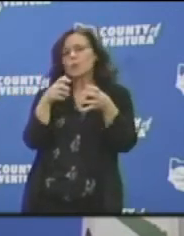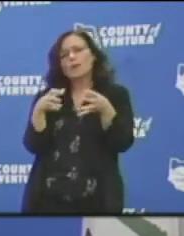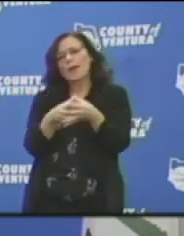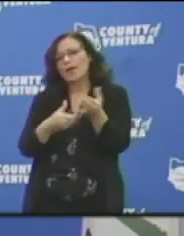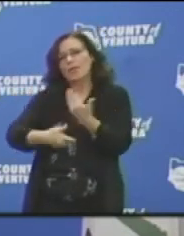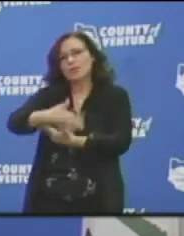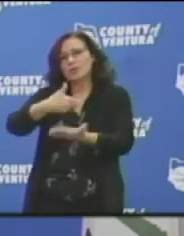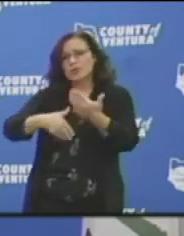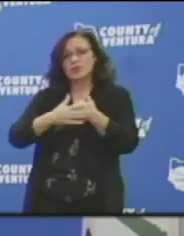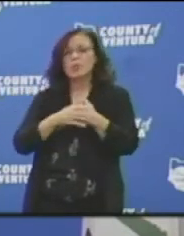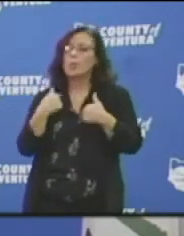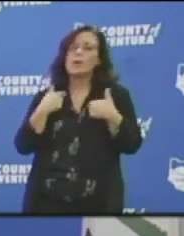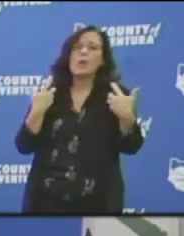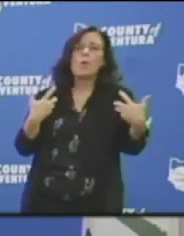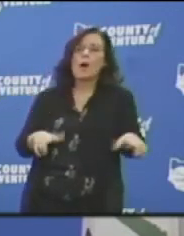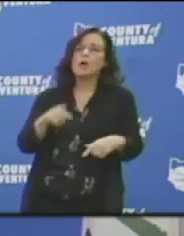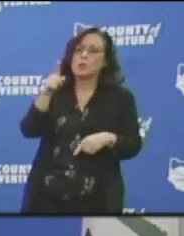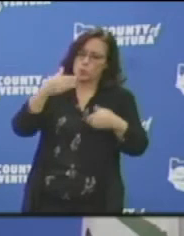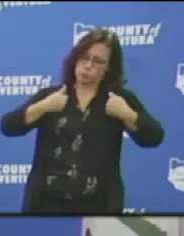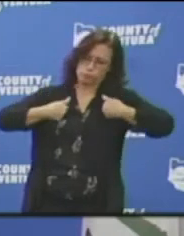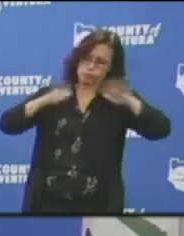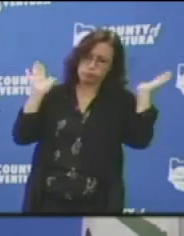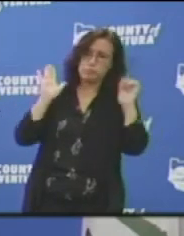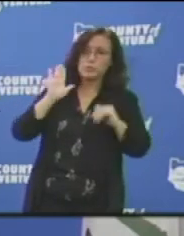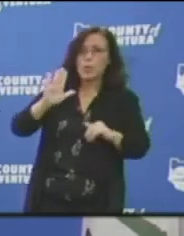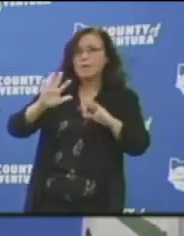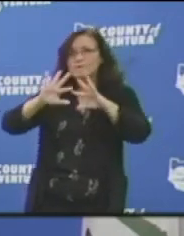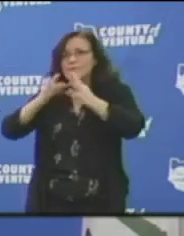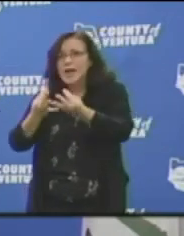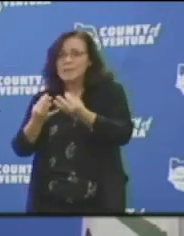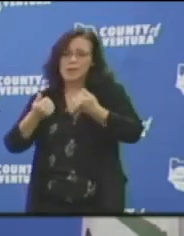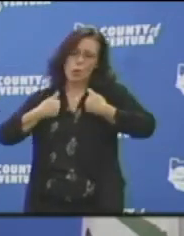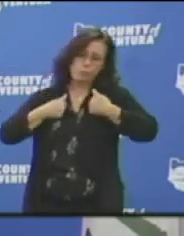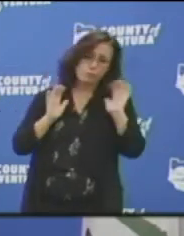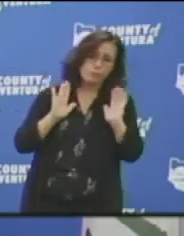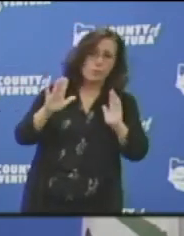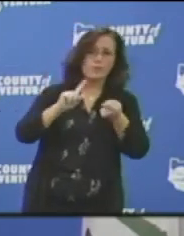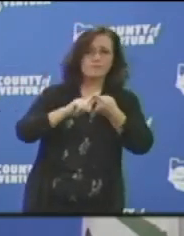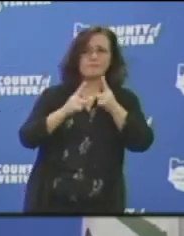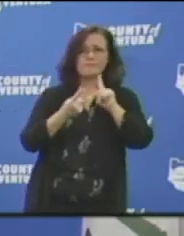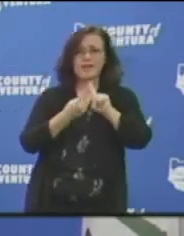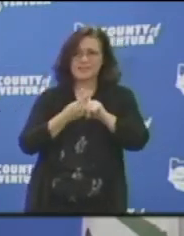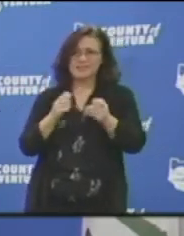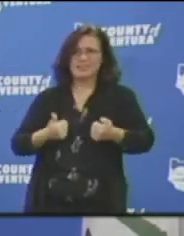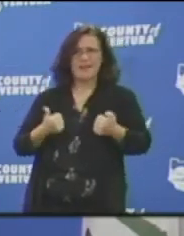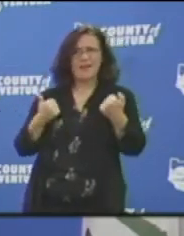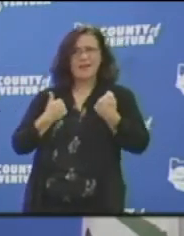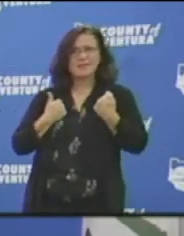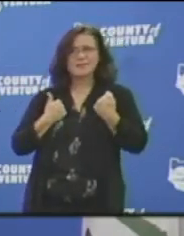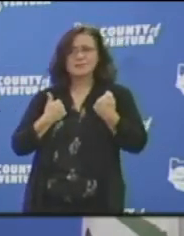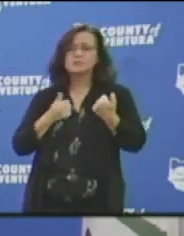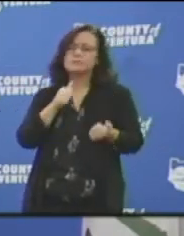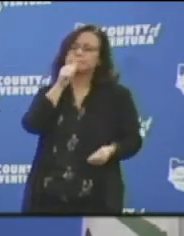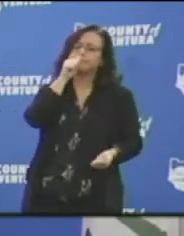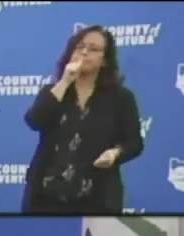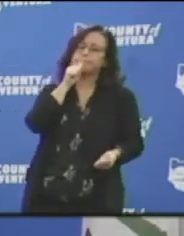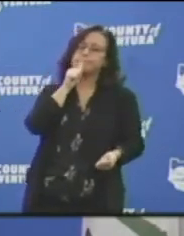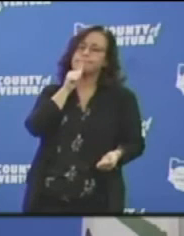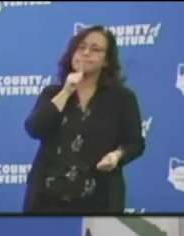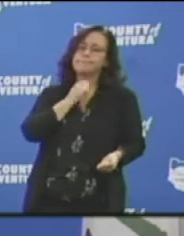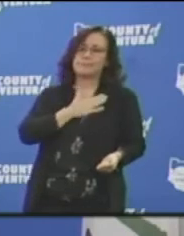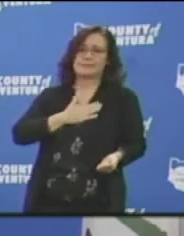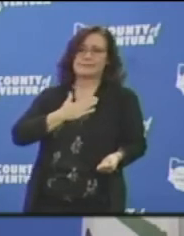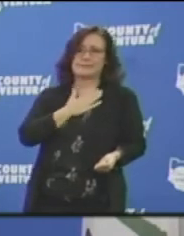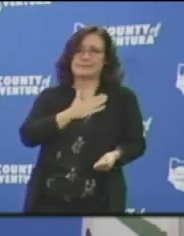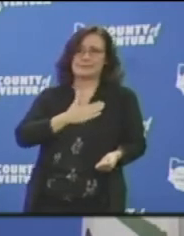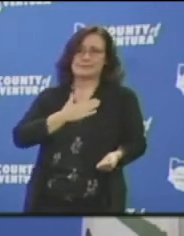sacrifice and endure the suffering from COVID-19. So let's all